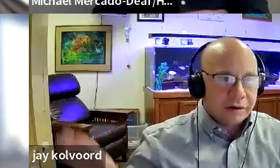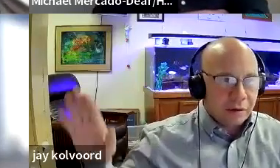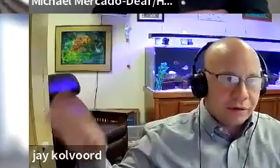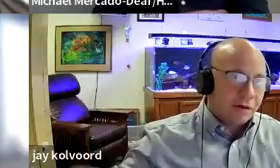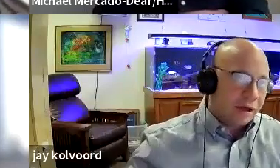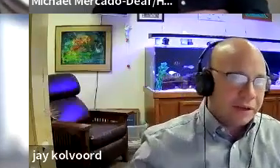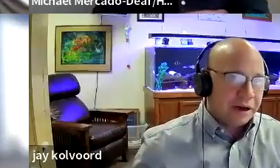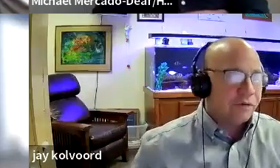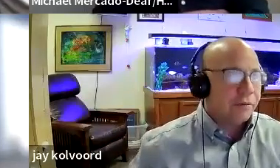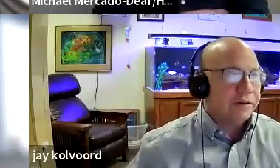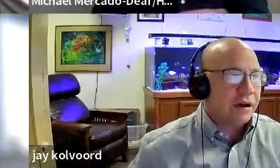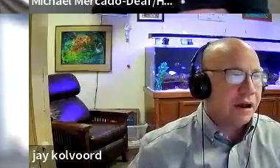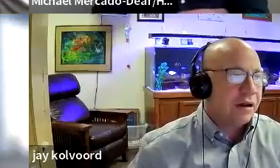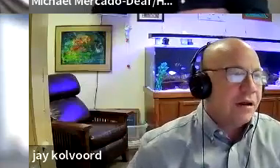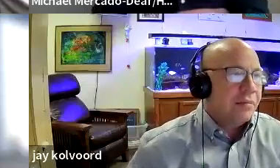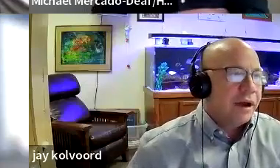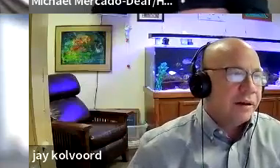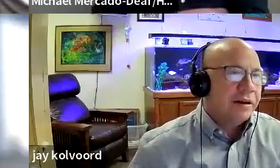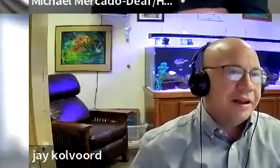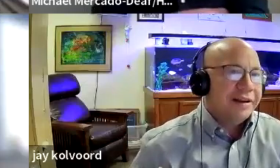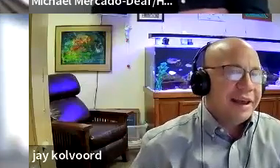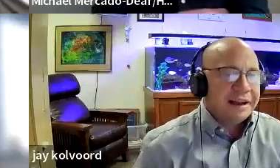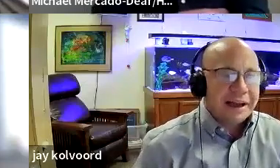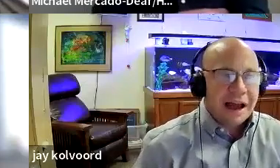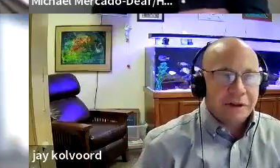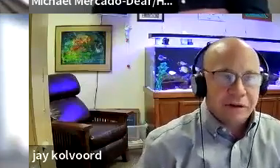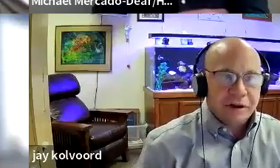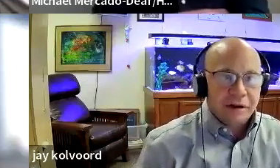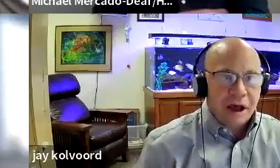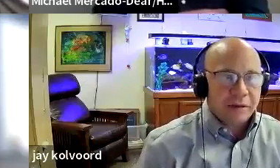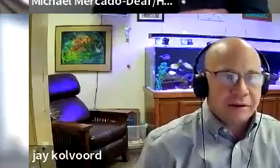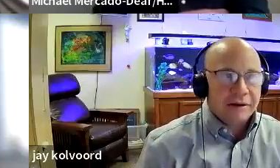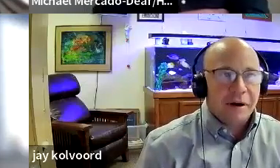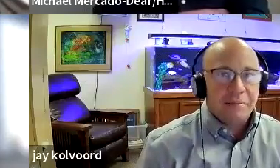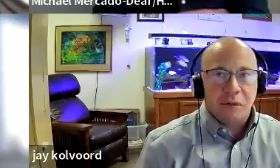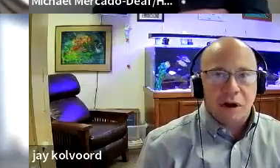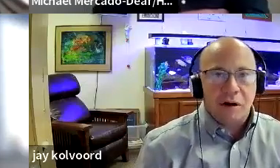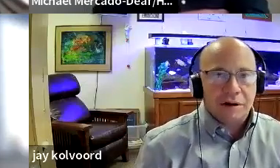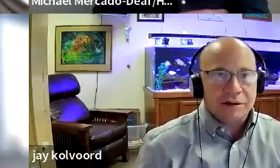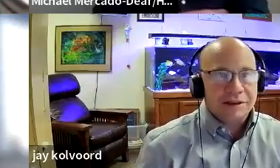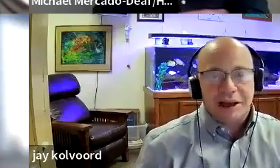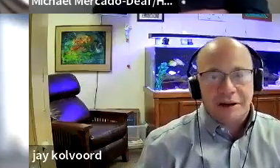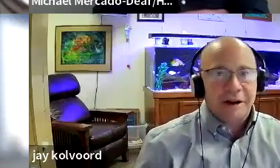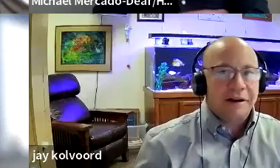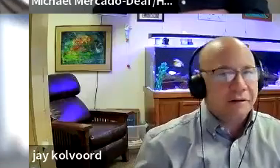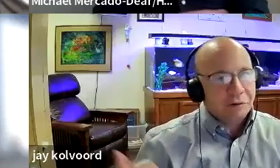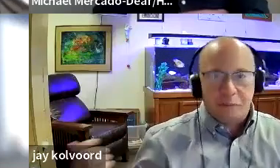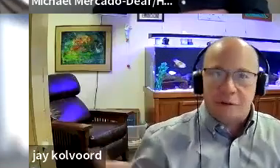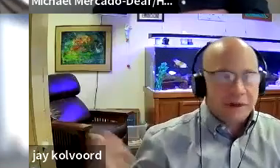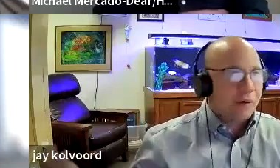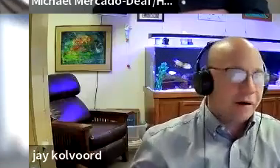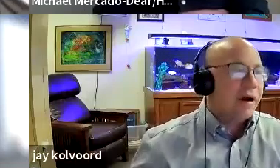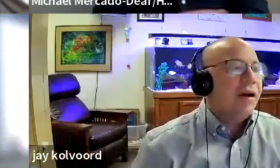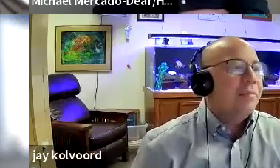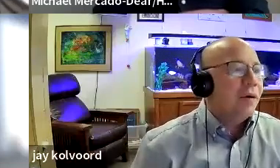to the regional center with all the updated information on it. But getting staff to document is probably one of the hardest things group